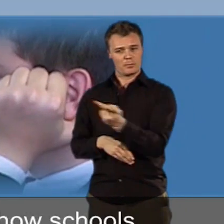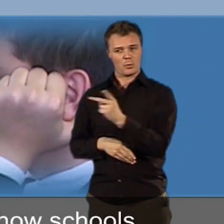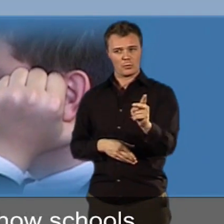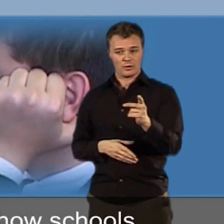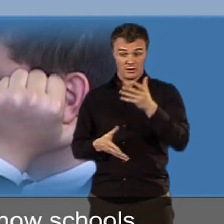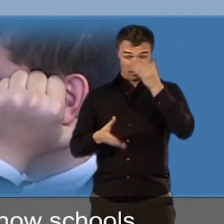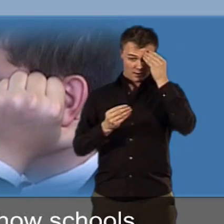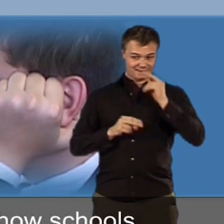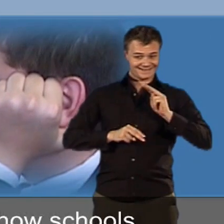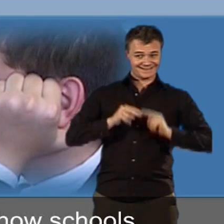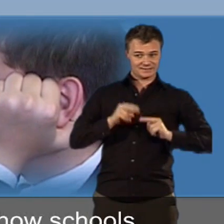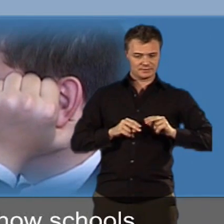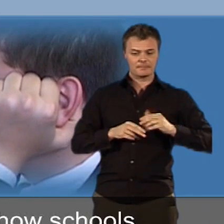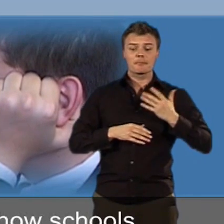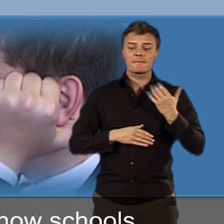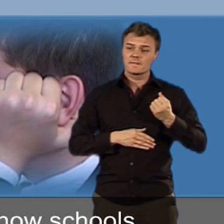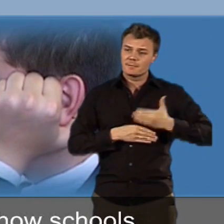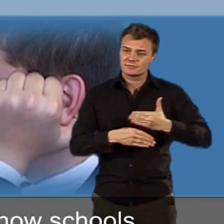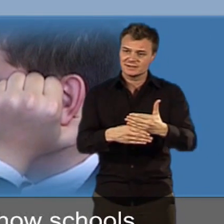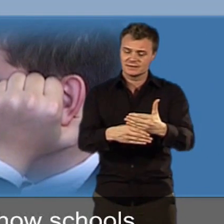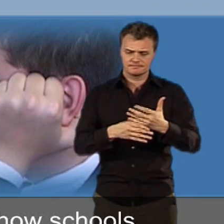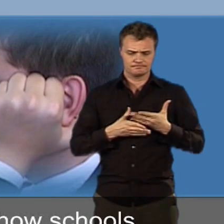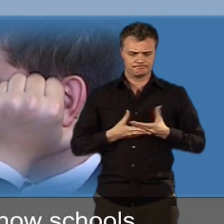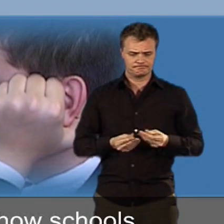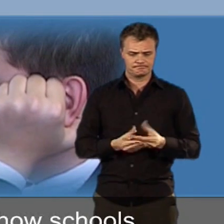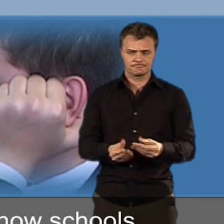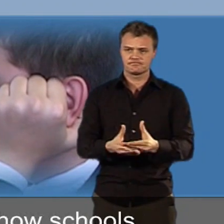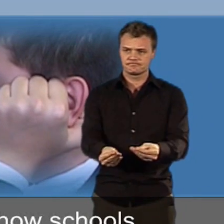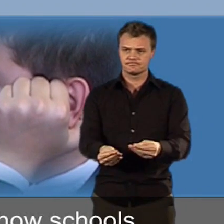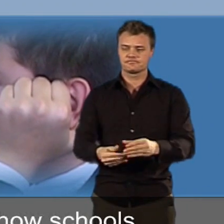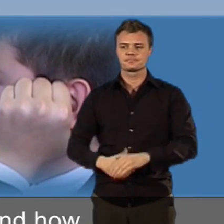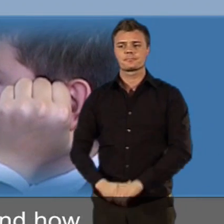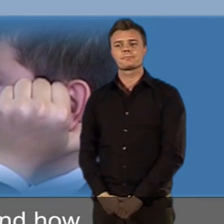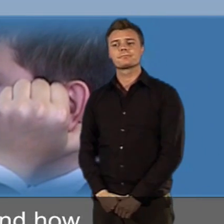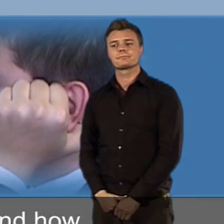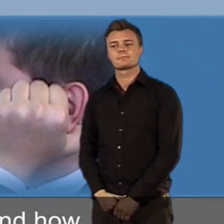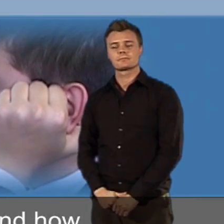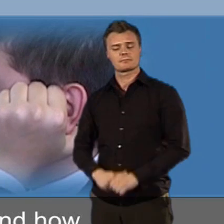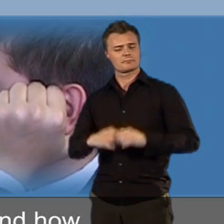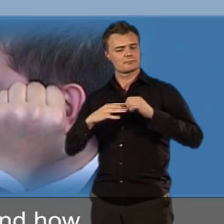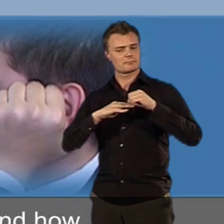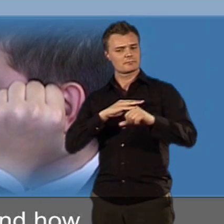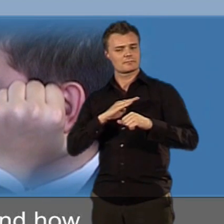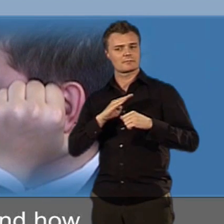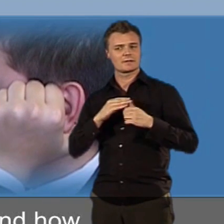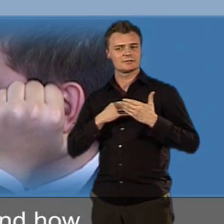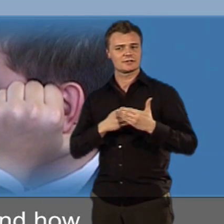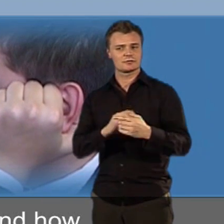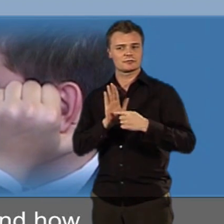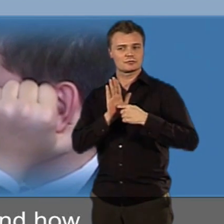The following sections illustrate how schools have identified attitudinal, organisational or physical barriers to